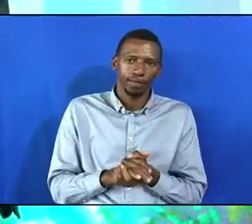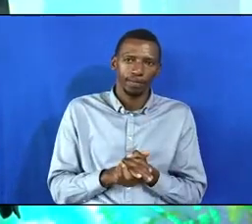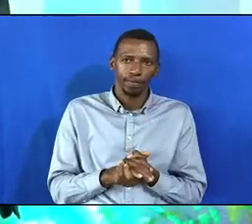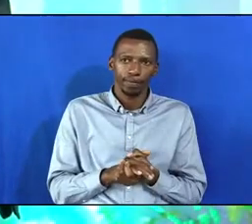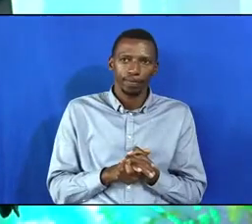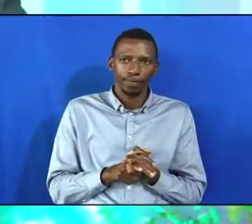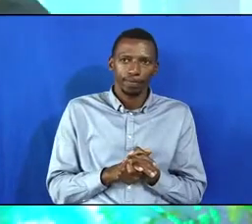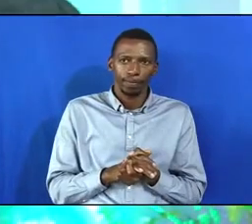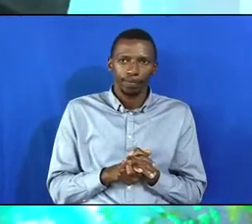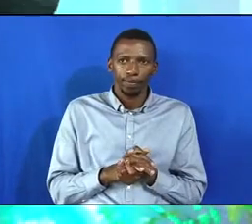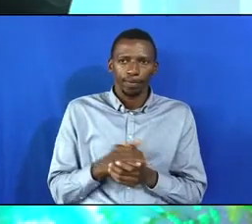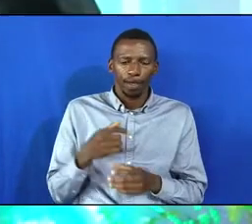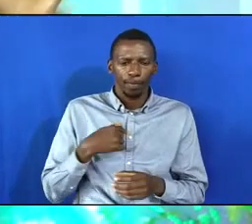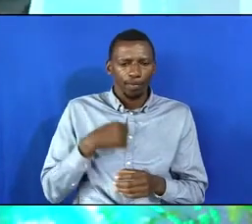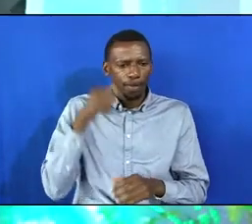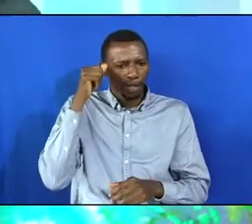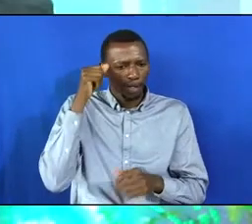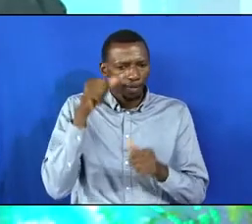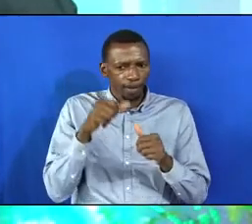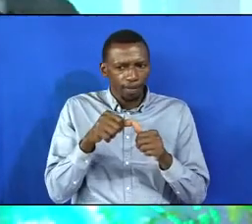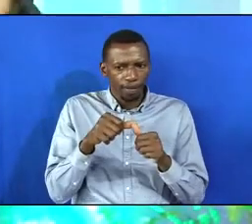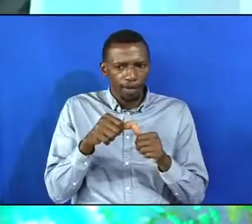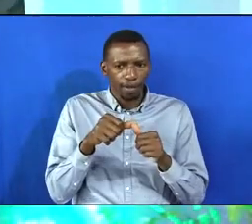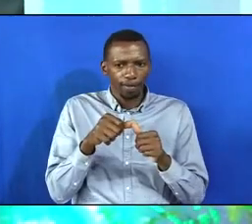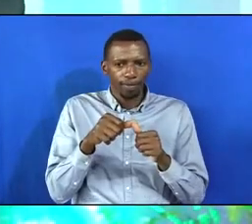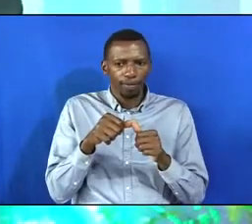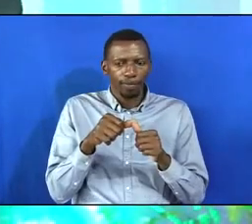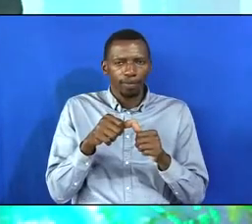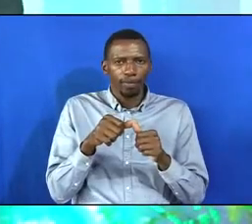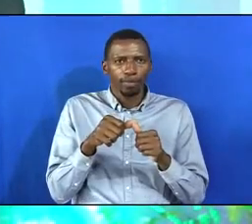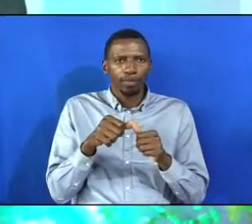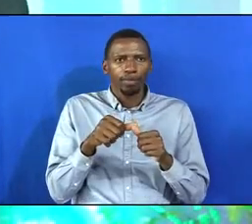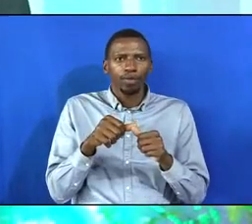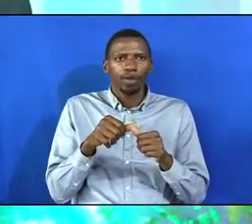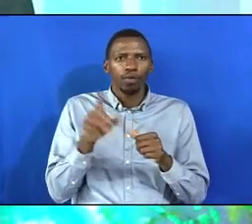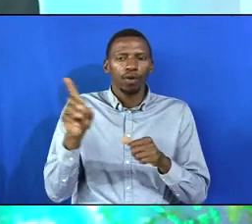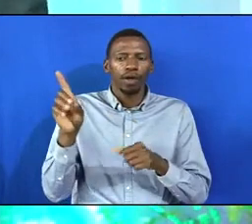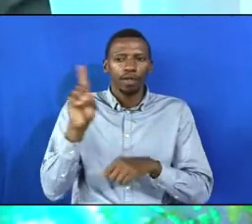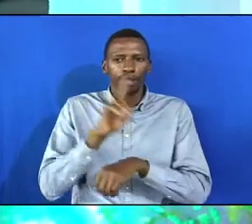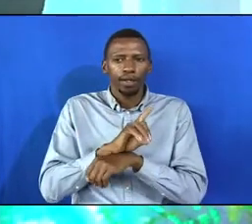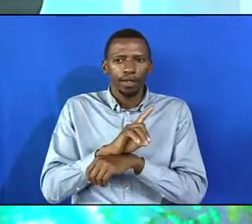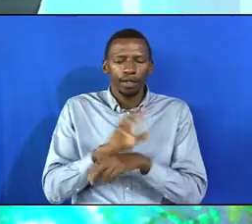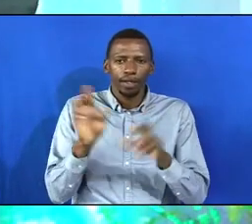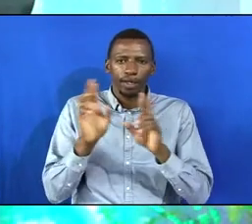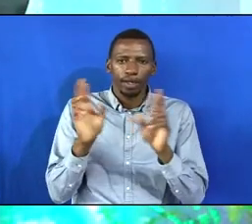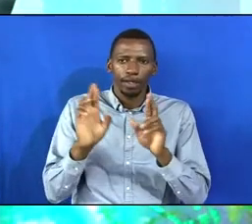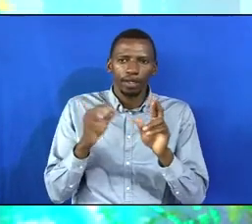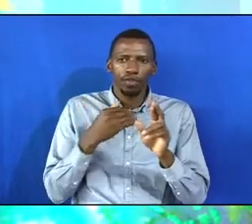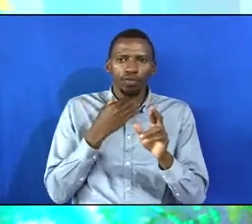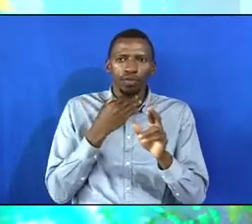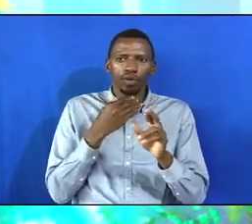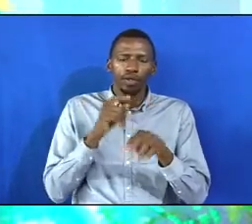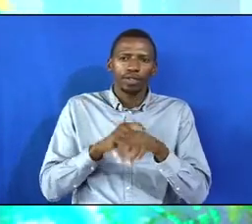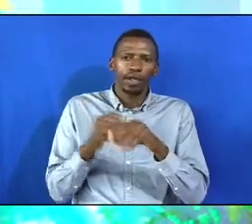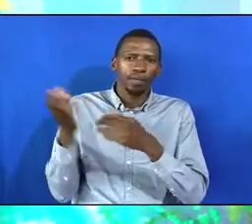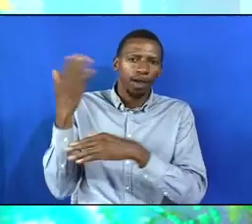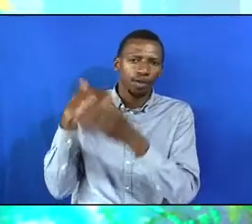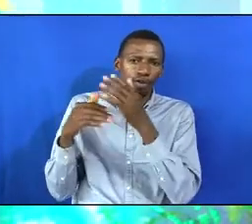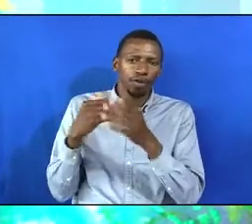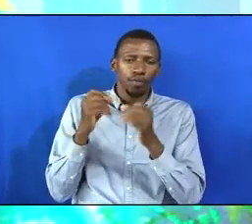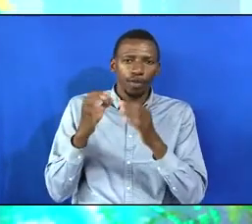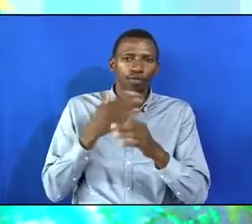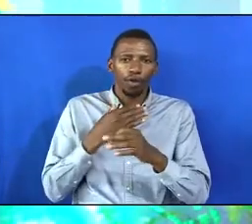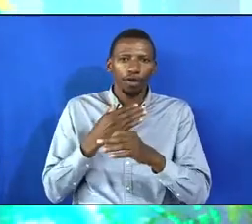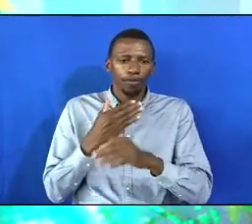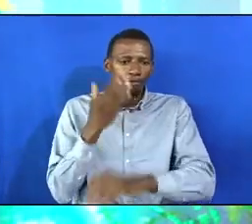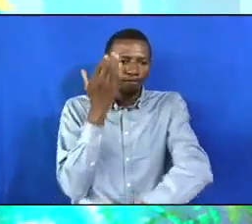case. I remember in World War, when they had to do amputation, they get strong men, 5 strong men to hold you